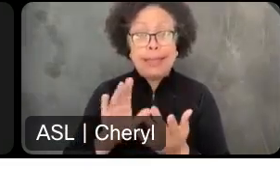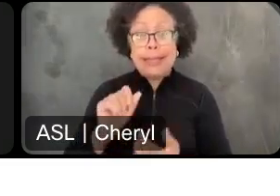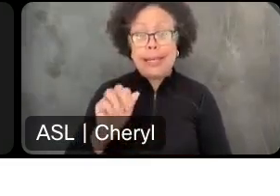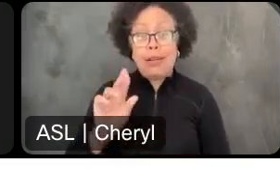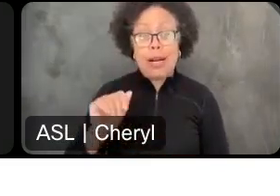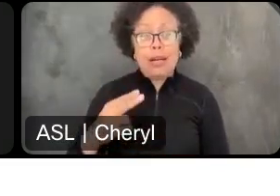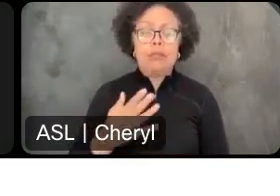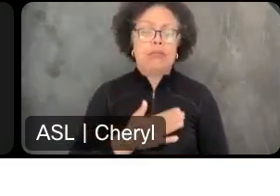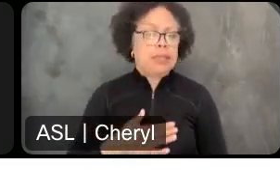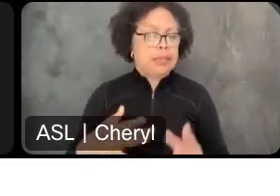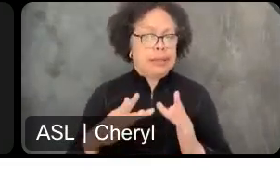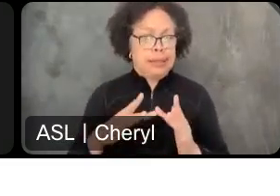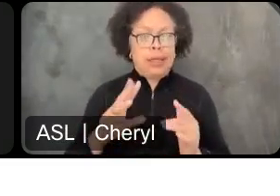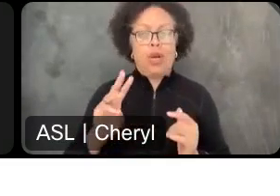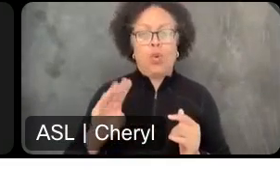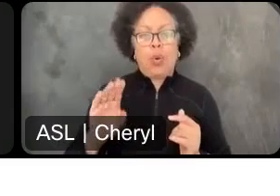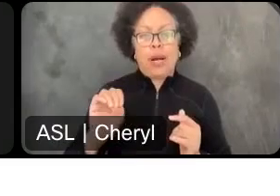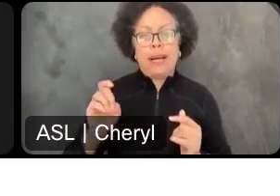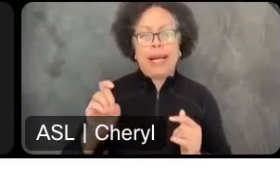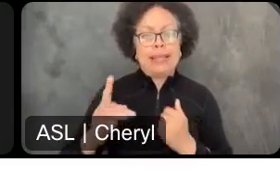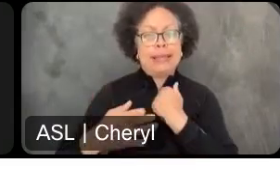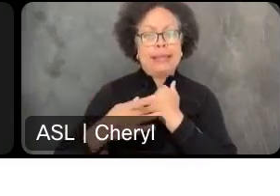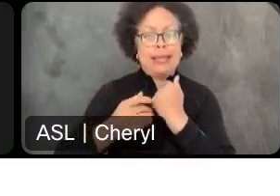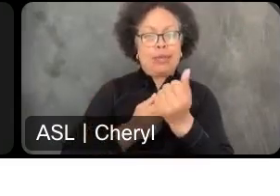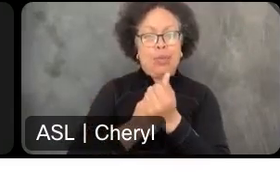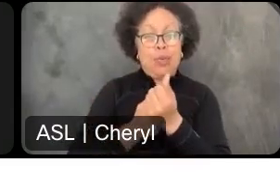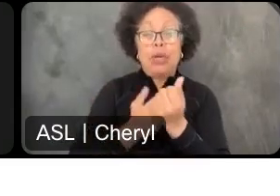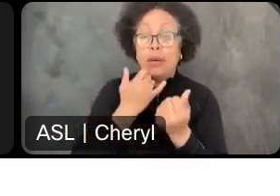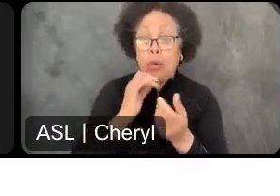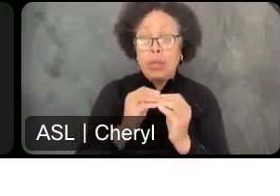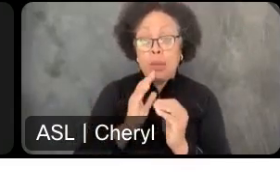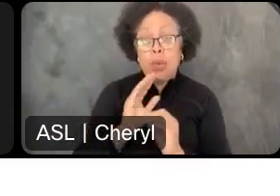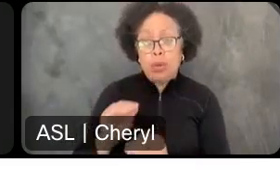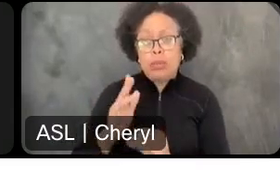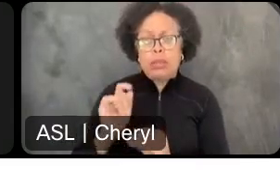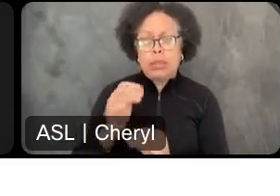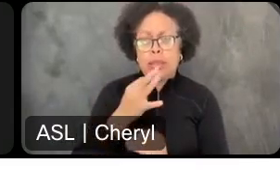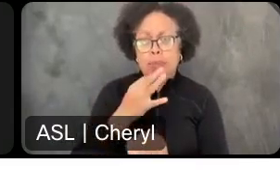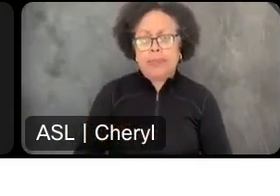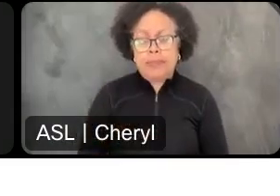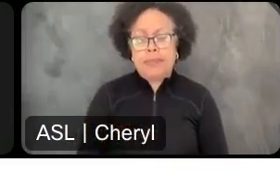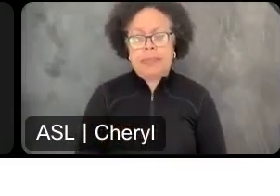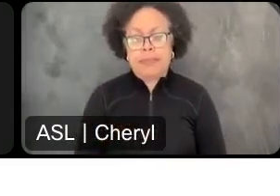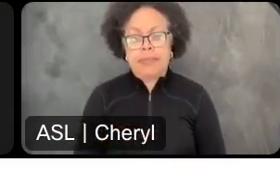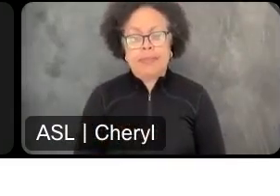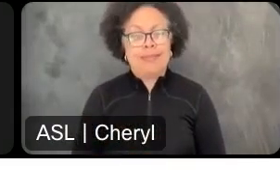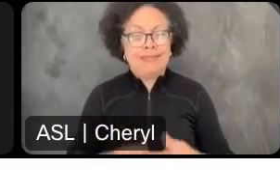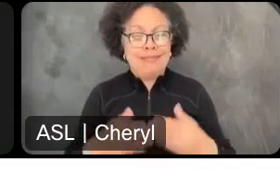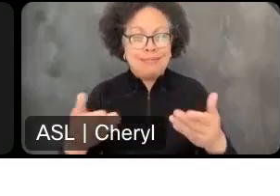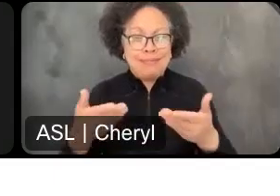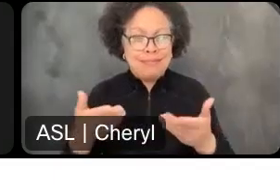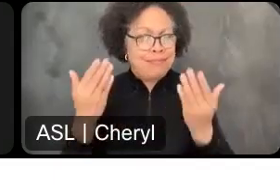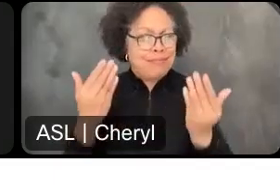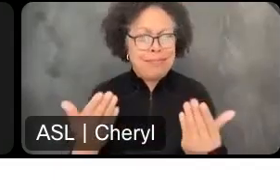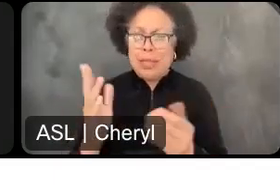WebEx Tech Support. Sarah will post that phone number in the chat box. We welcome you to use the